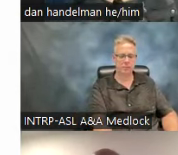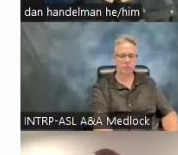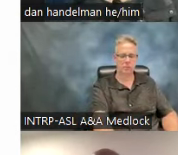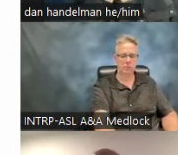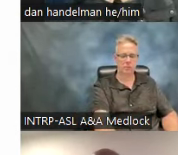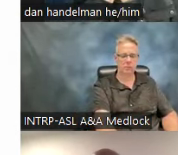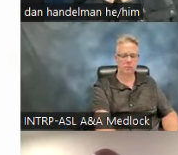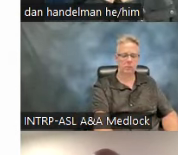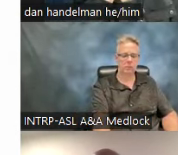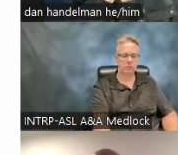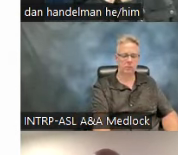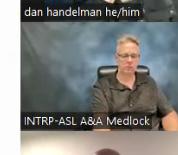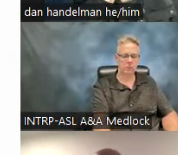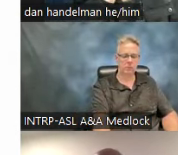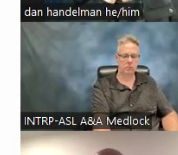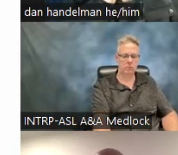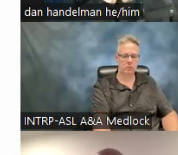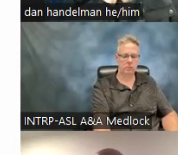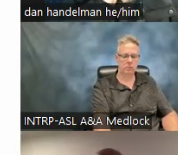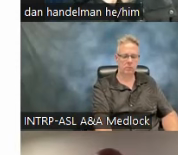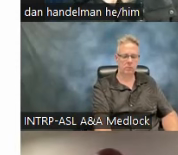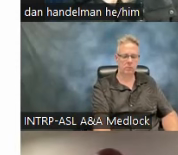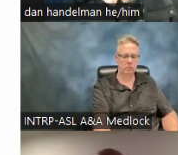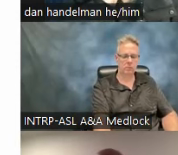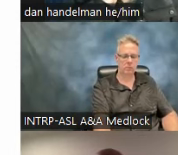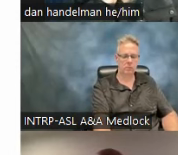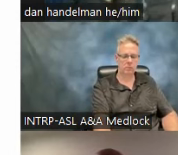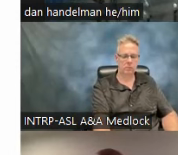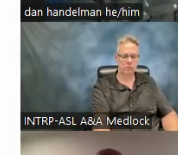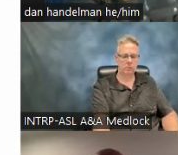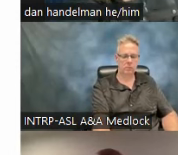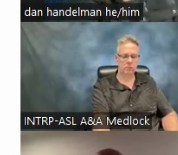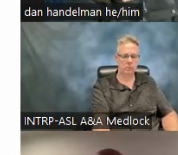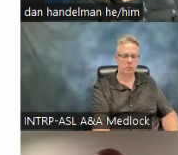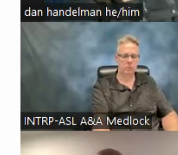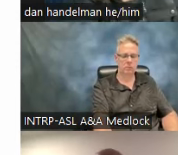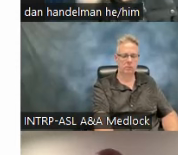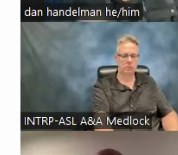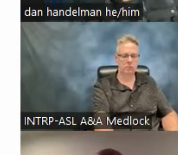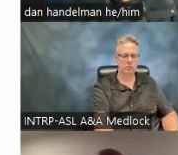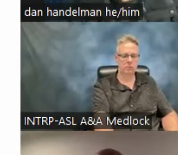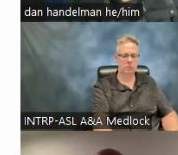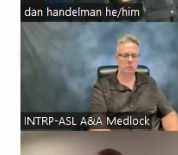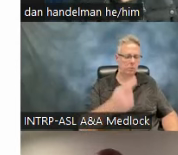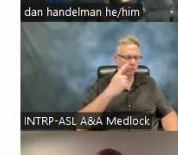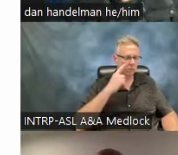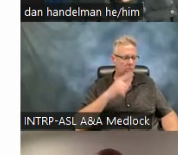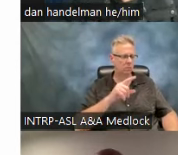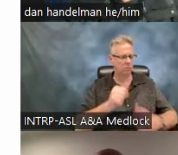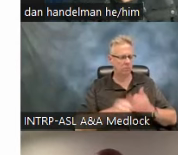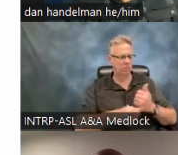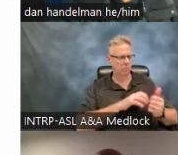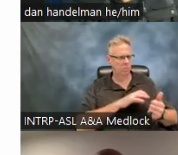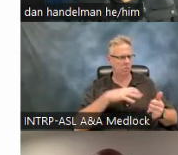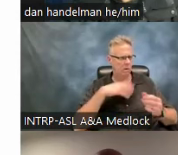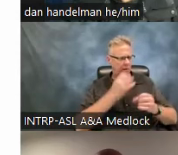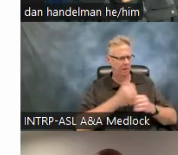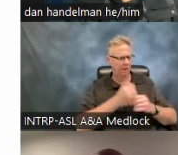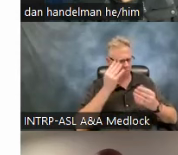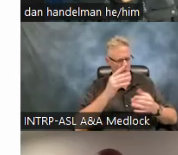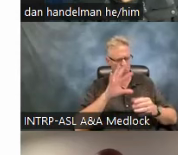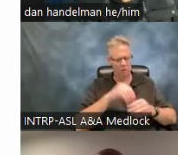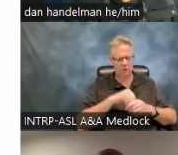Yeah, I appreciate that question. Now, I can't remember if it was in our subcommittee meeting for access to information or in this setting